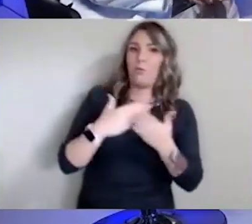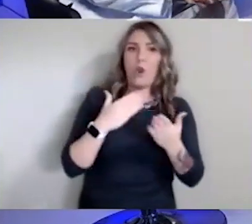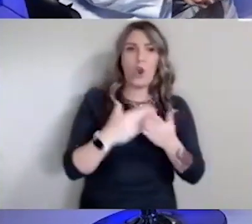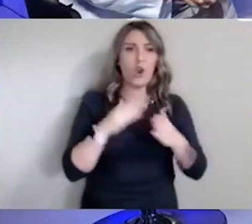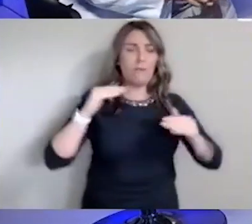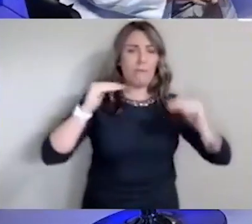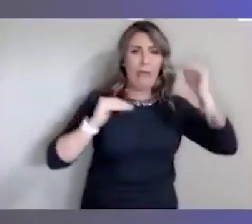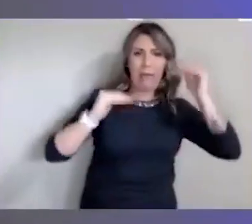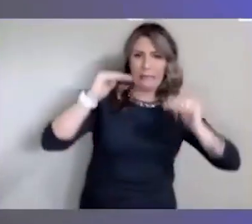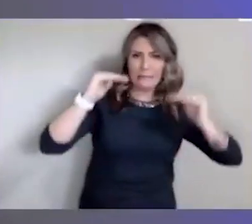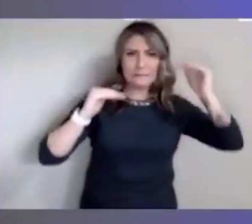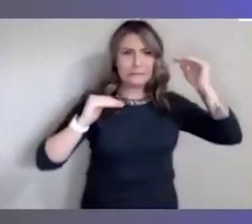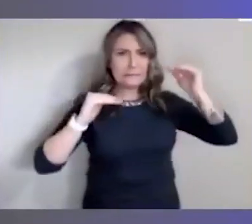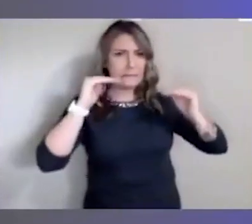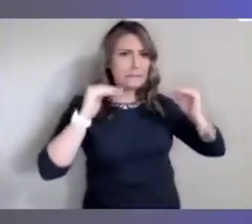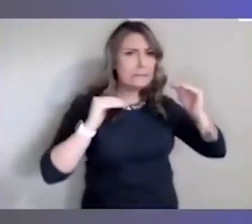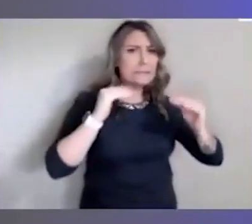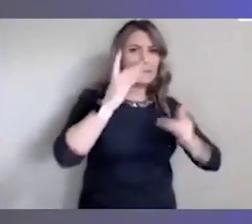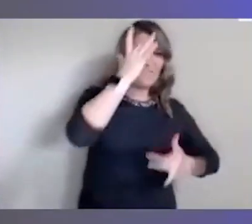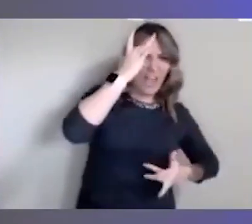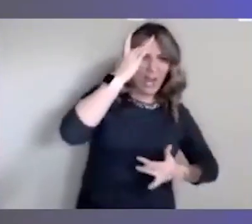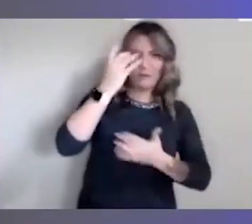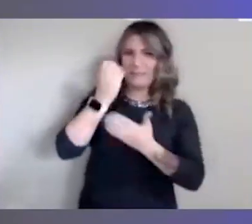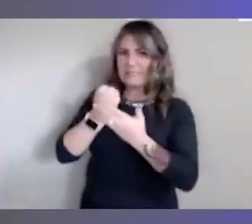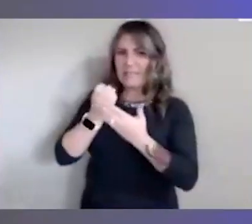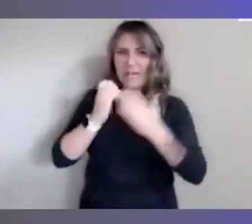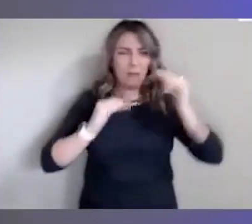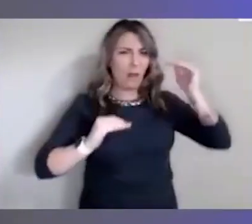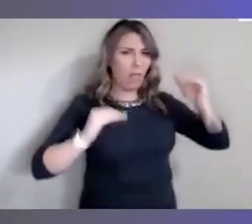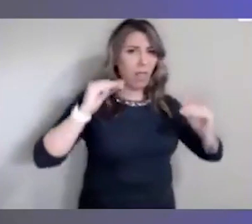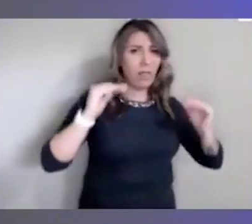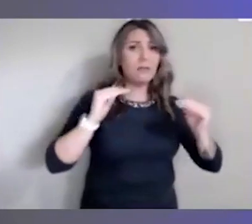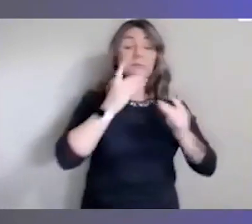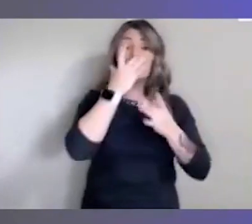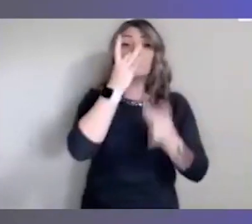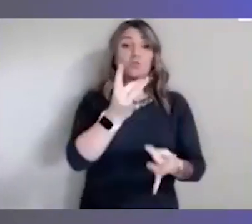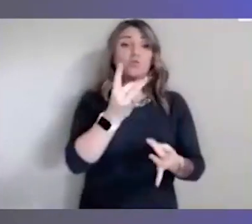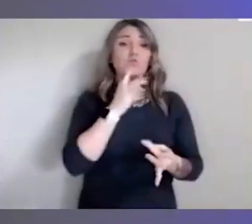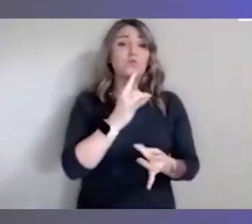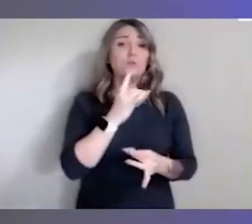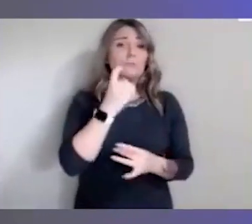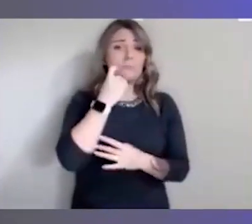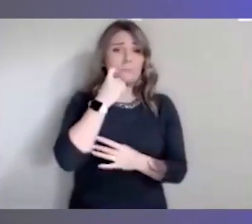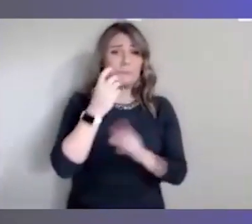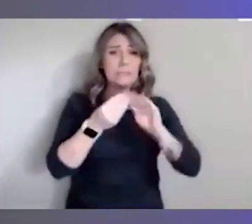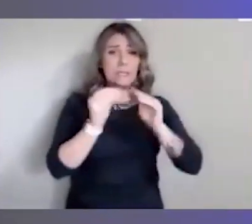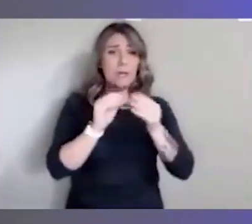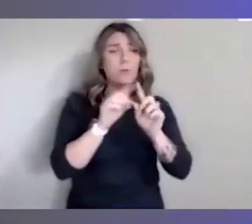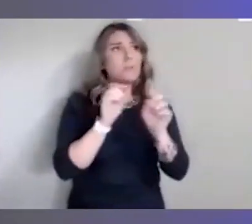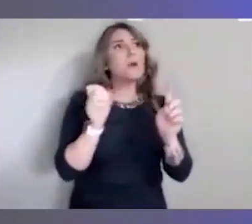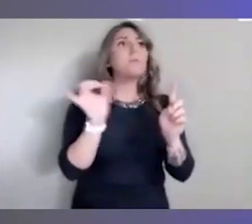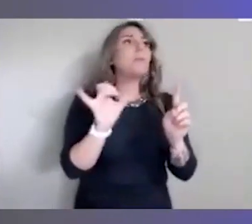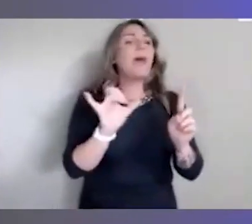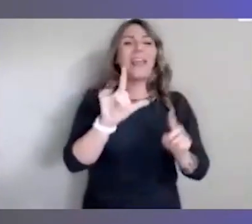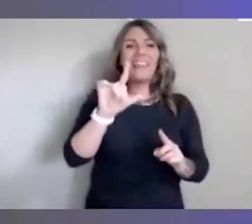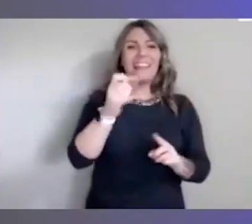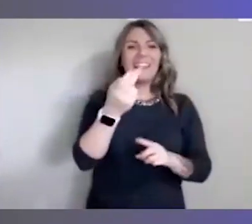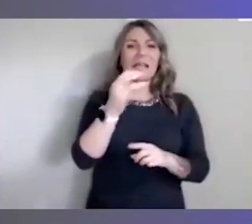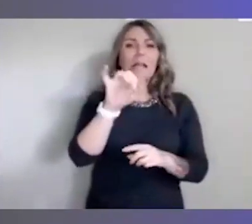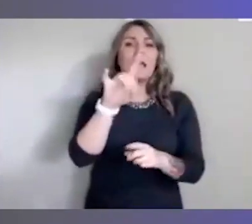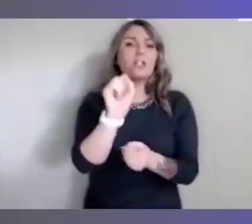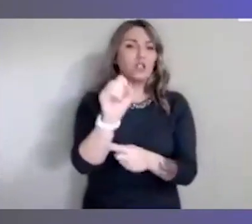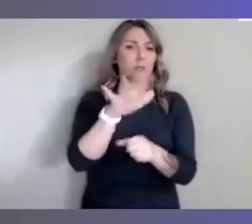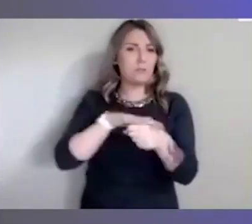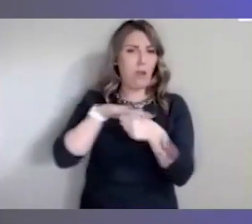Yeah, interestingly enough, most recent numbers we've had from, let's say, the Legends area is we